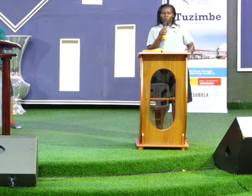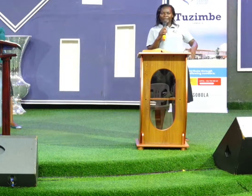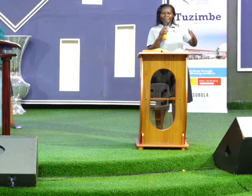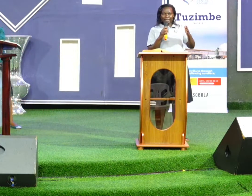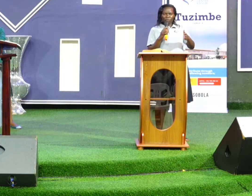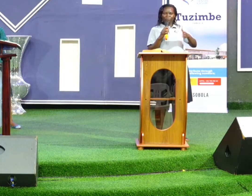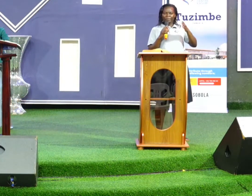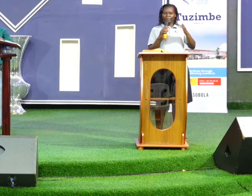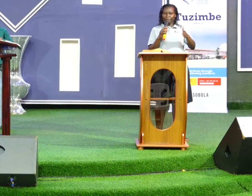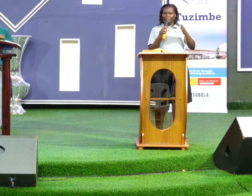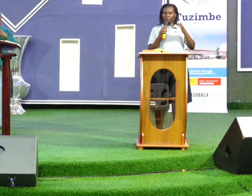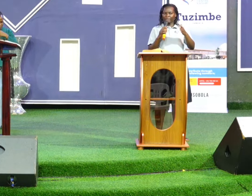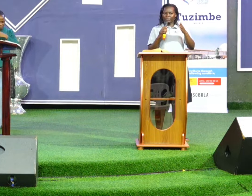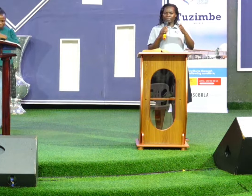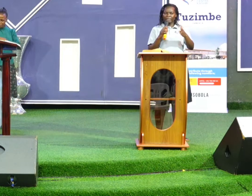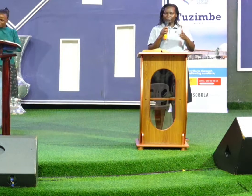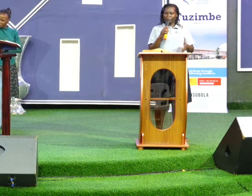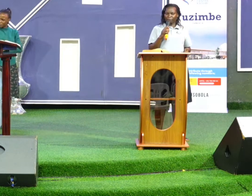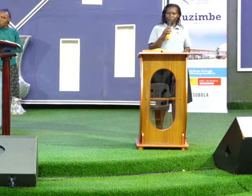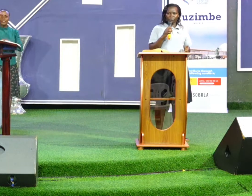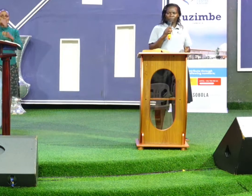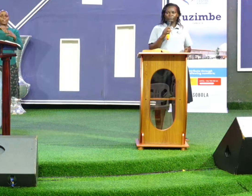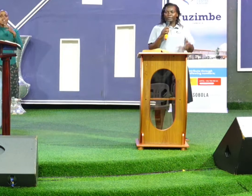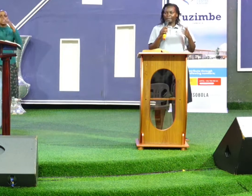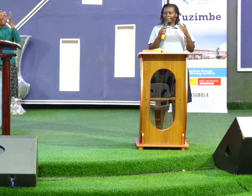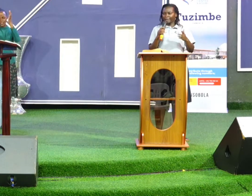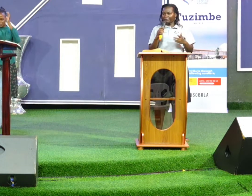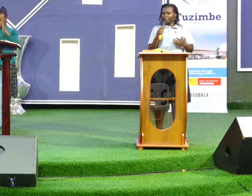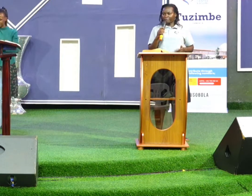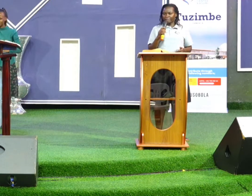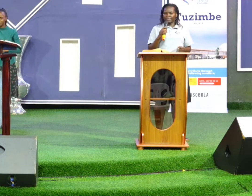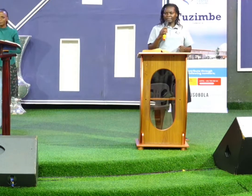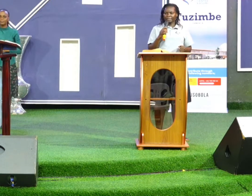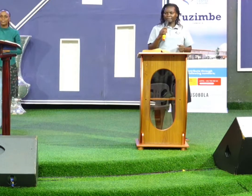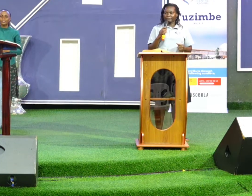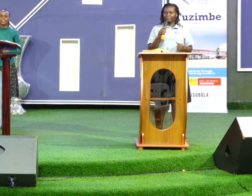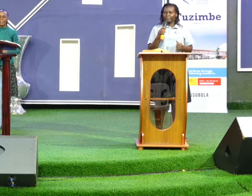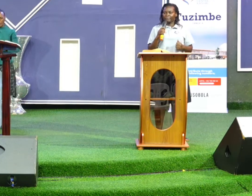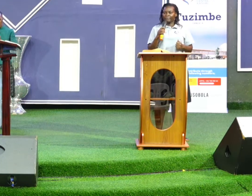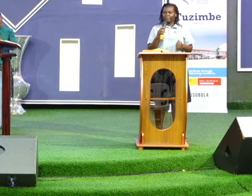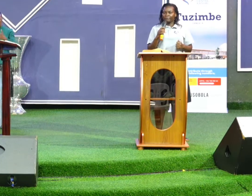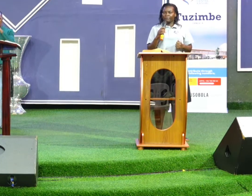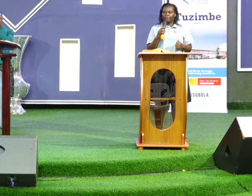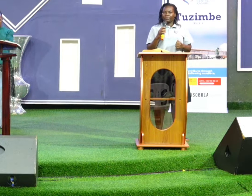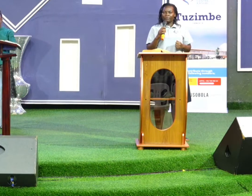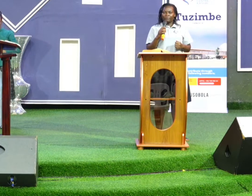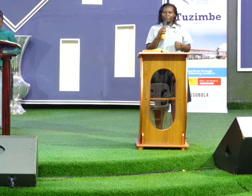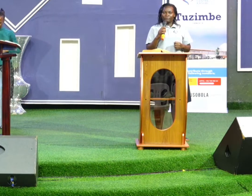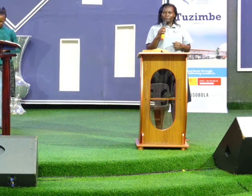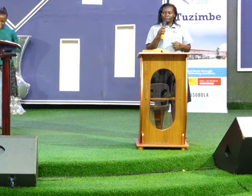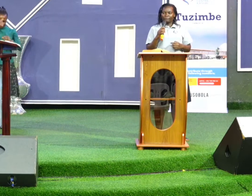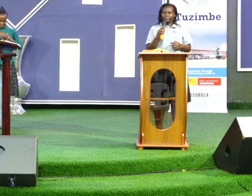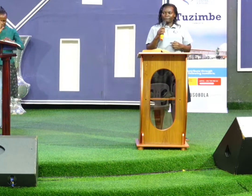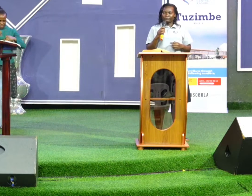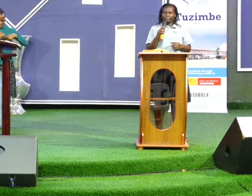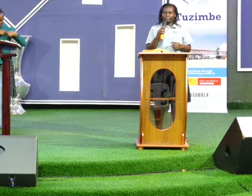go. Go and set off in that ministry the Lord has placed before you. Mulinya lya Yesu. In the name of Jesus. Ekyo Mukama kye yateeka mutima gwo okukola ng'obadde